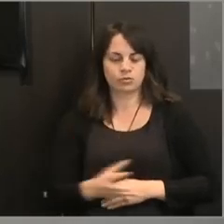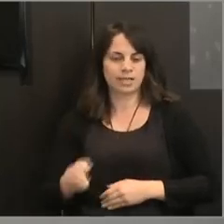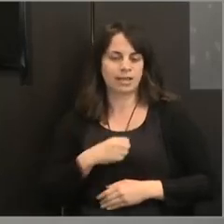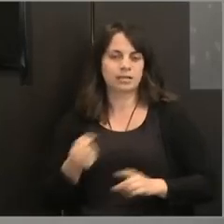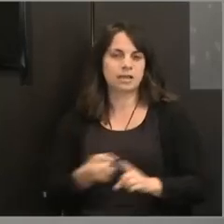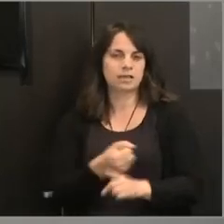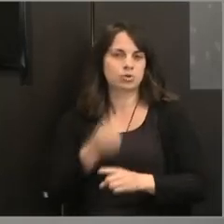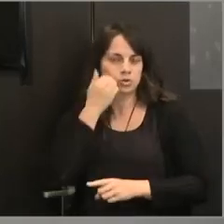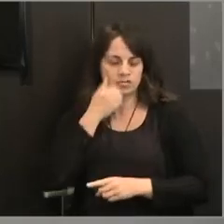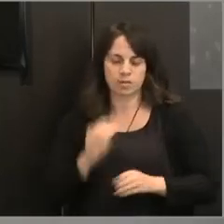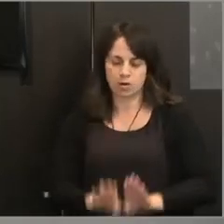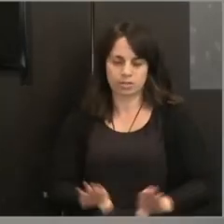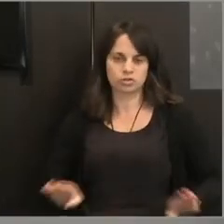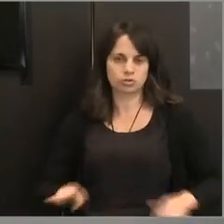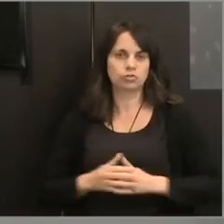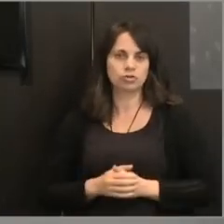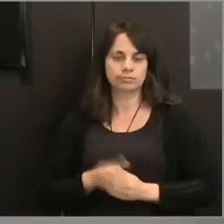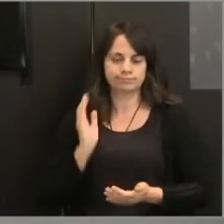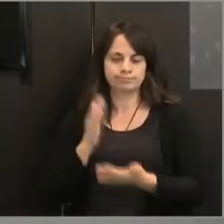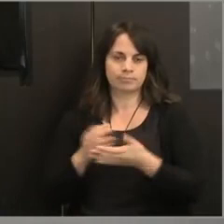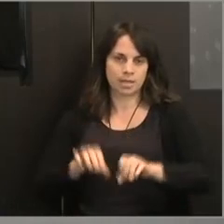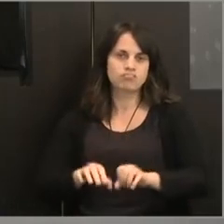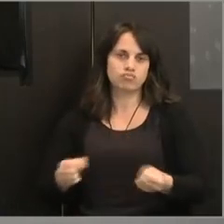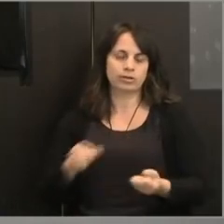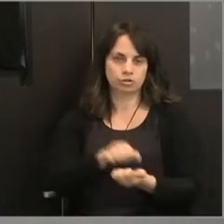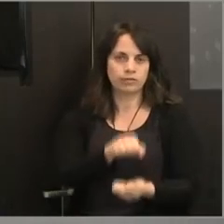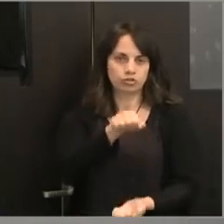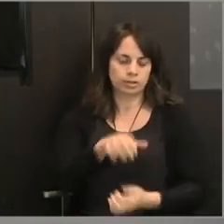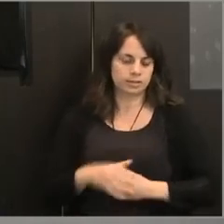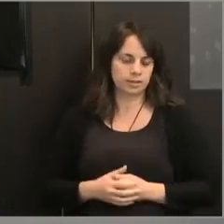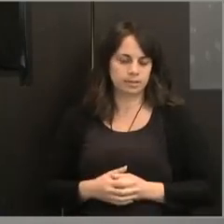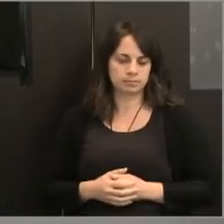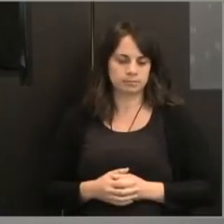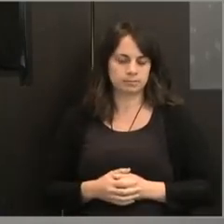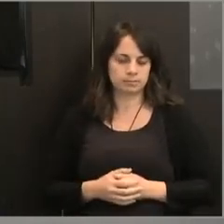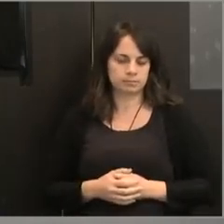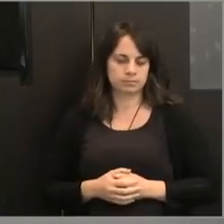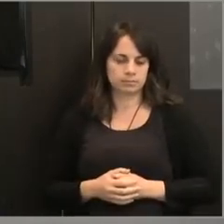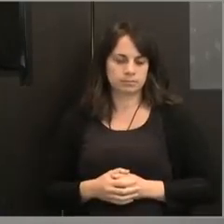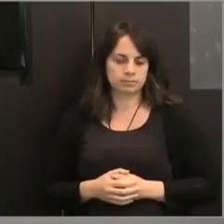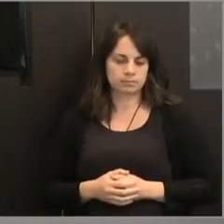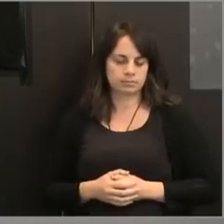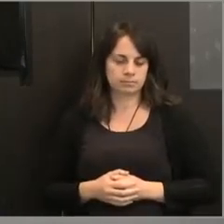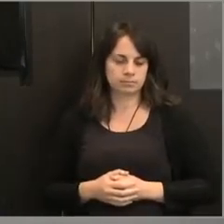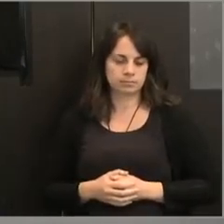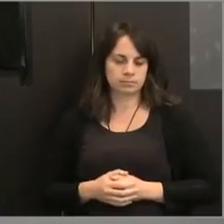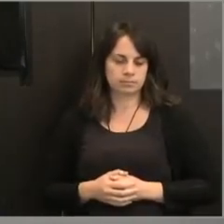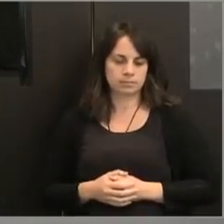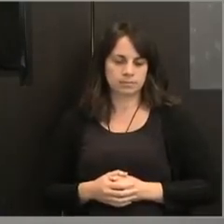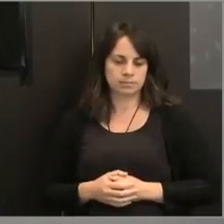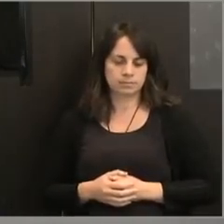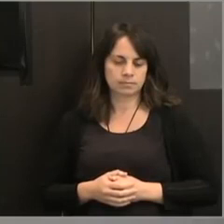children is regarded as a breach of te tiriti. It also presages the suggested